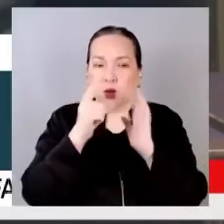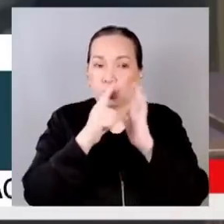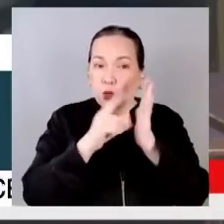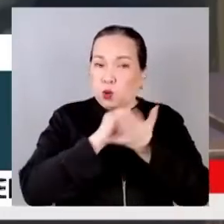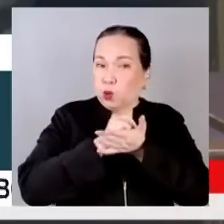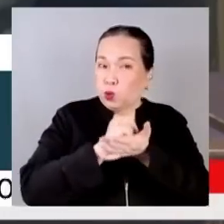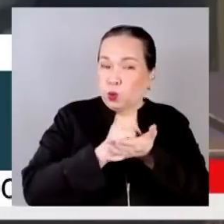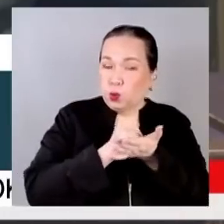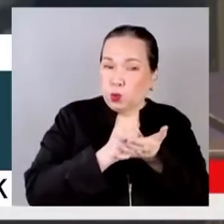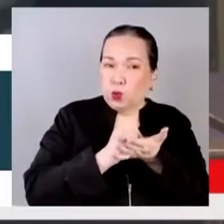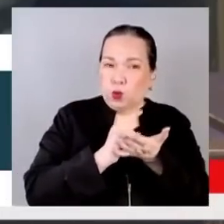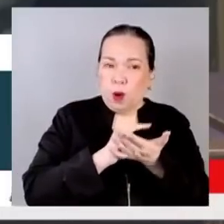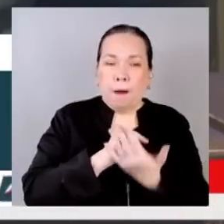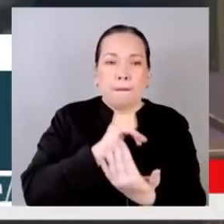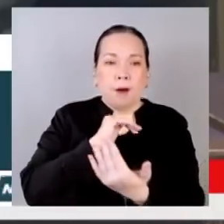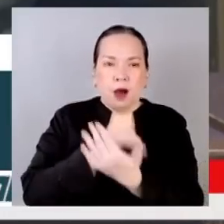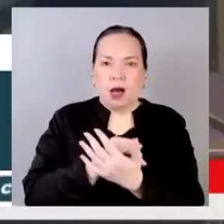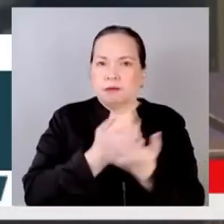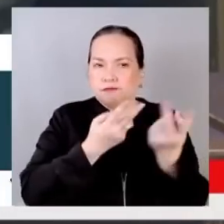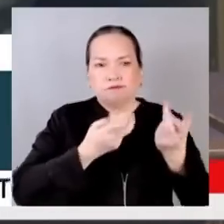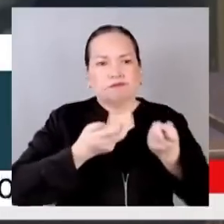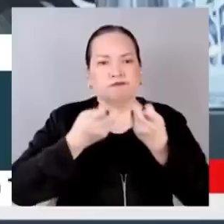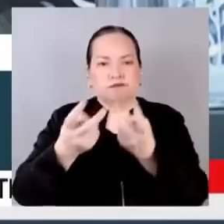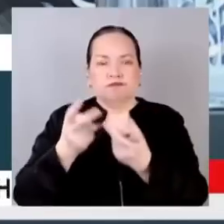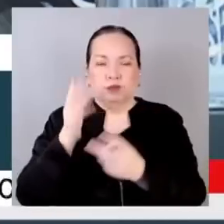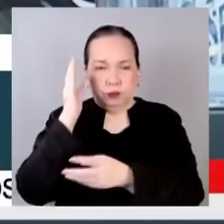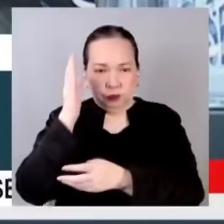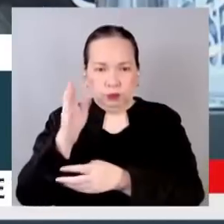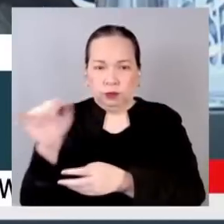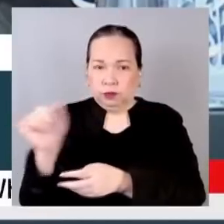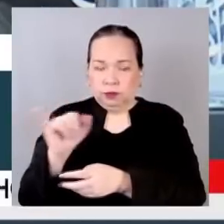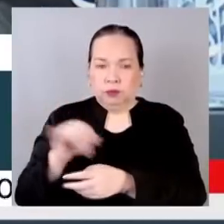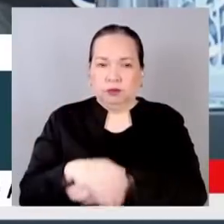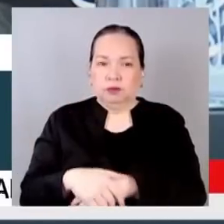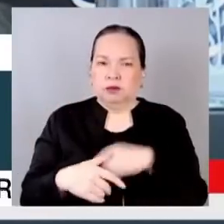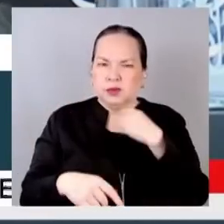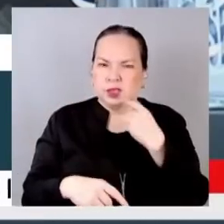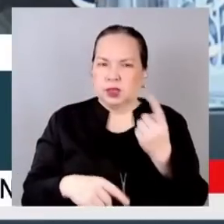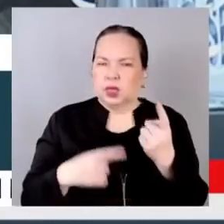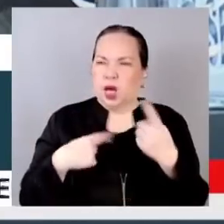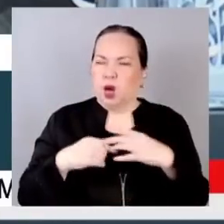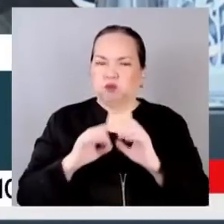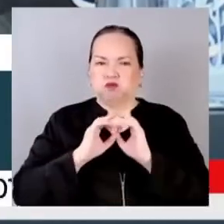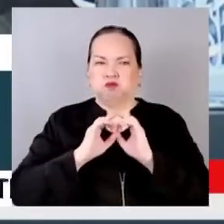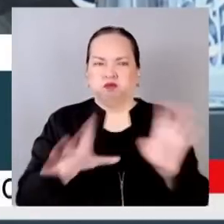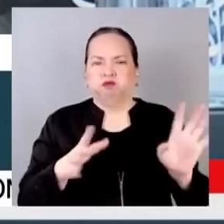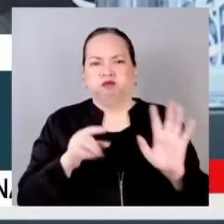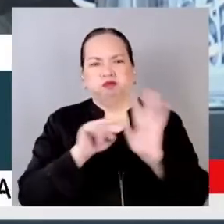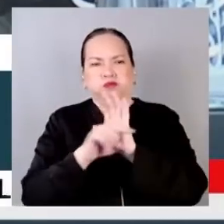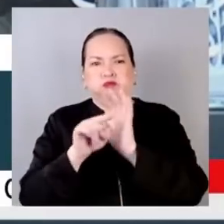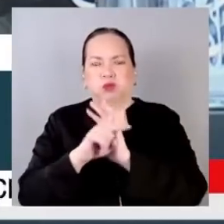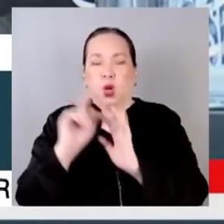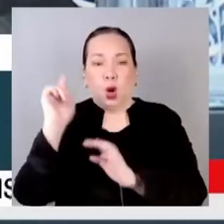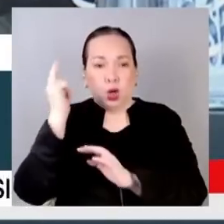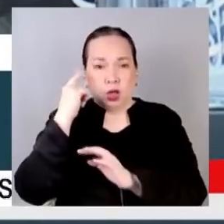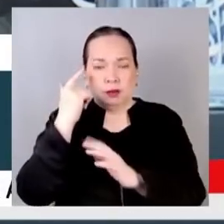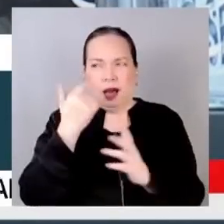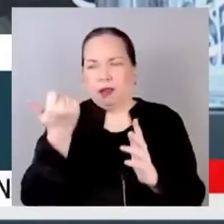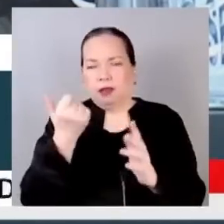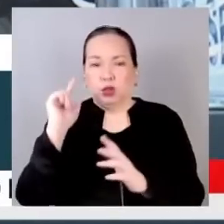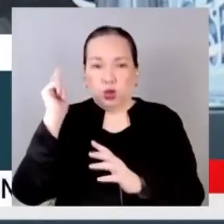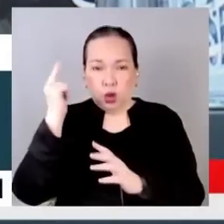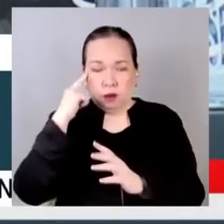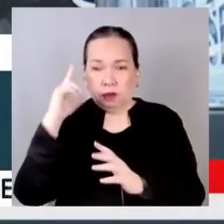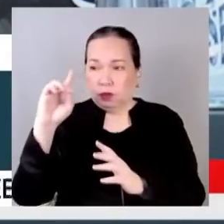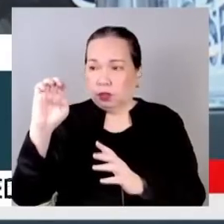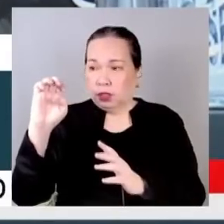prevent incidents such as this in the future. The brutality committed against Governor Degamo and the